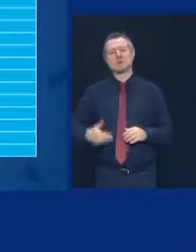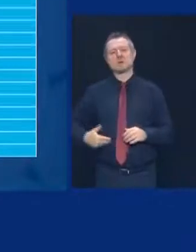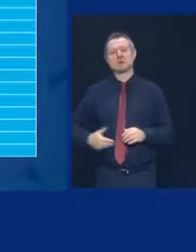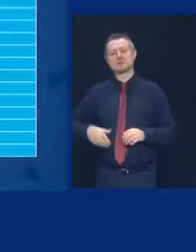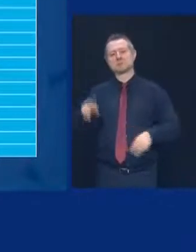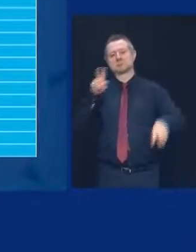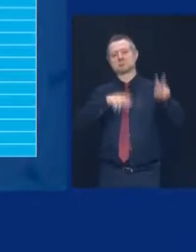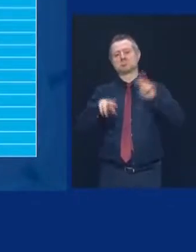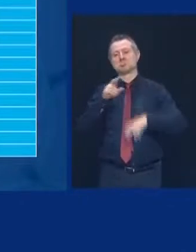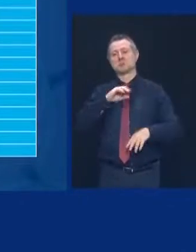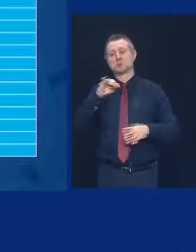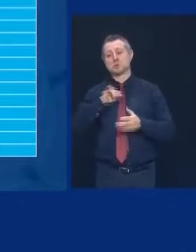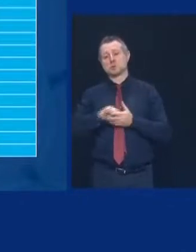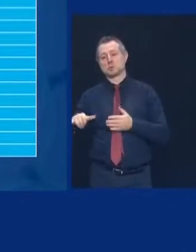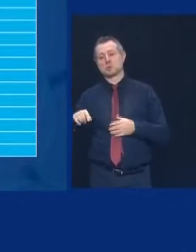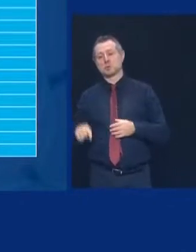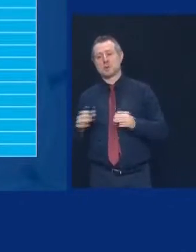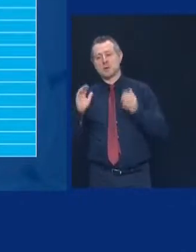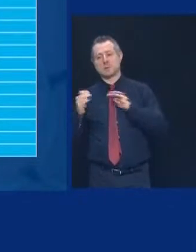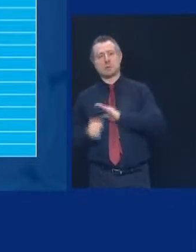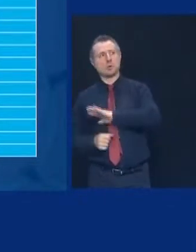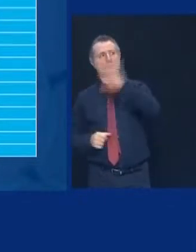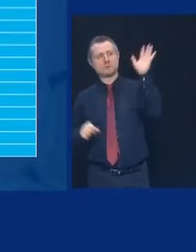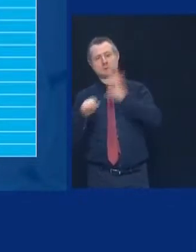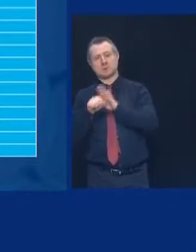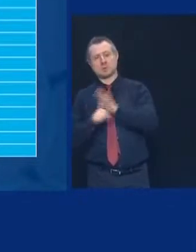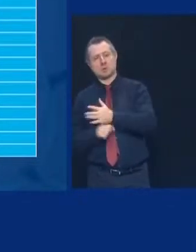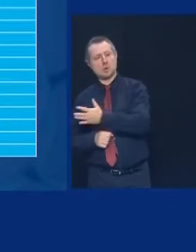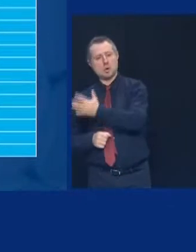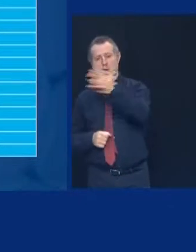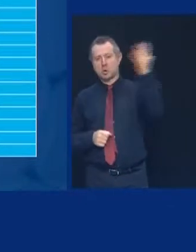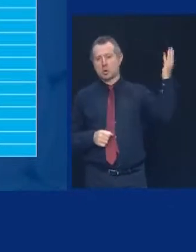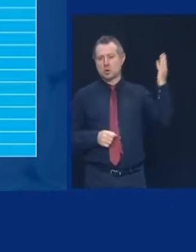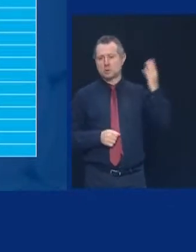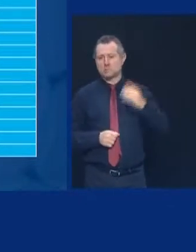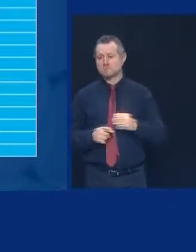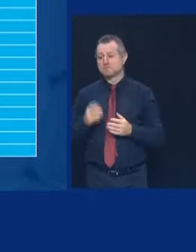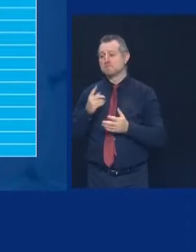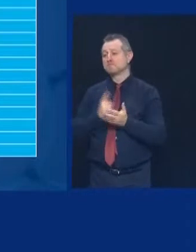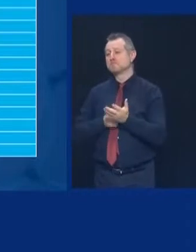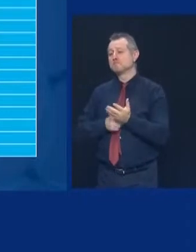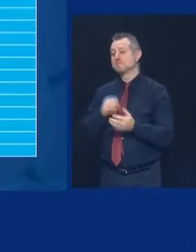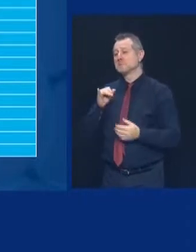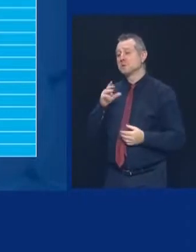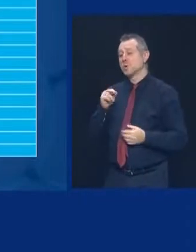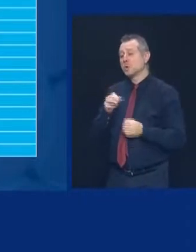what we're doing relatively. We say a microcluster is